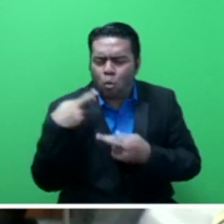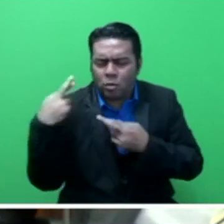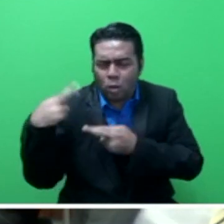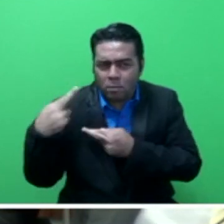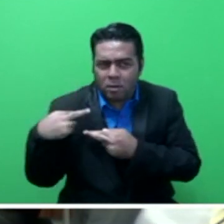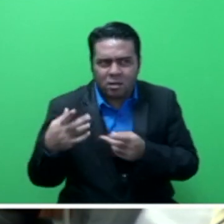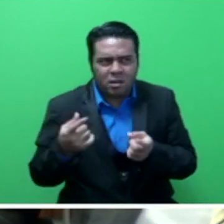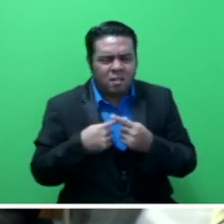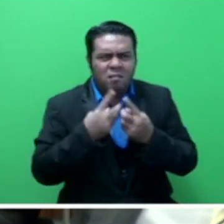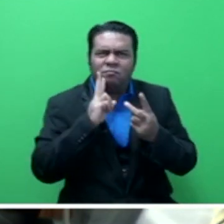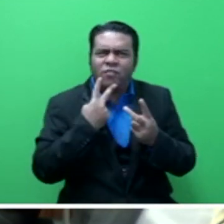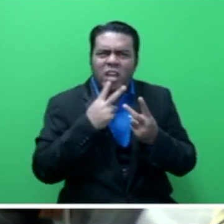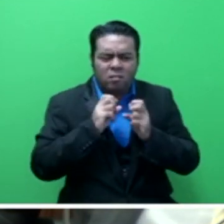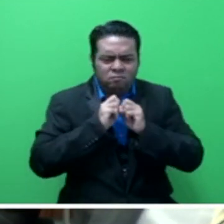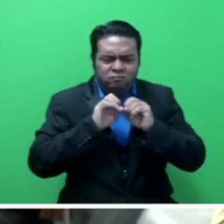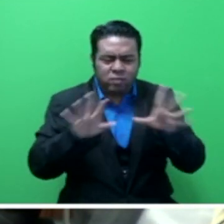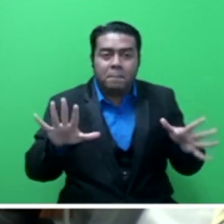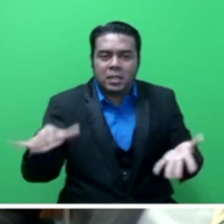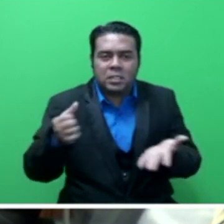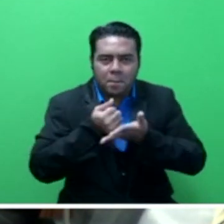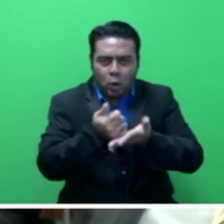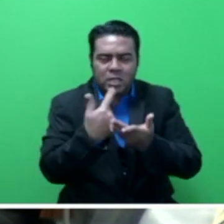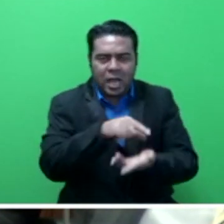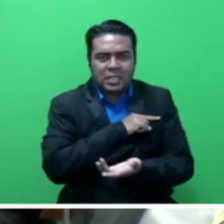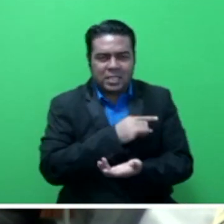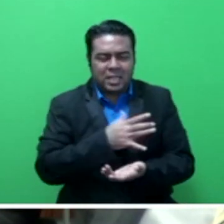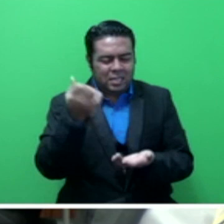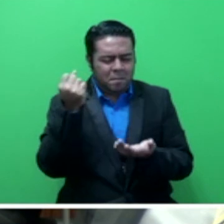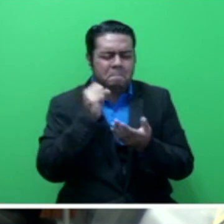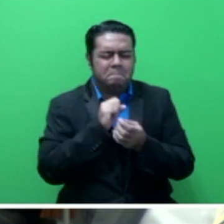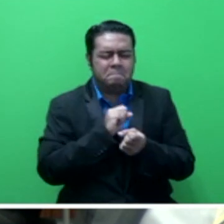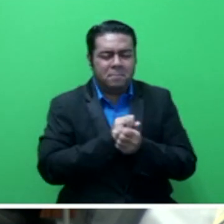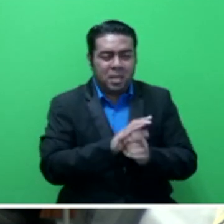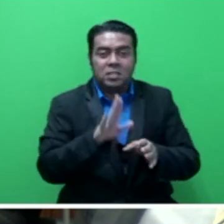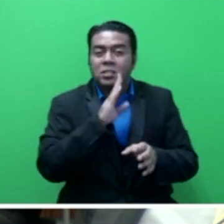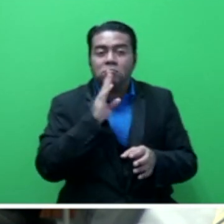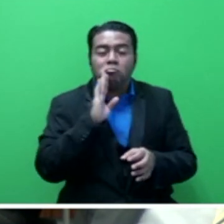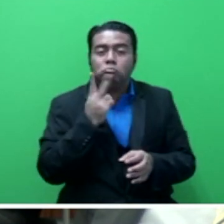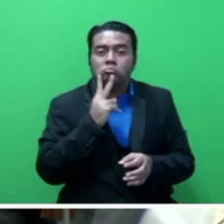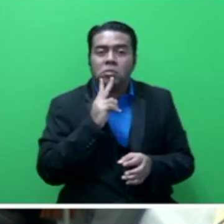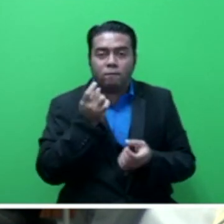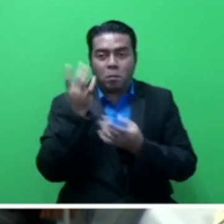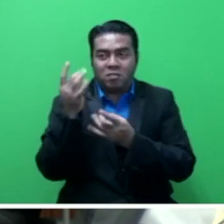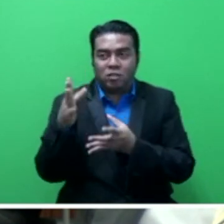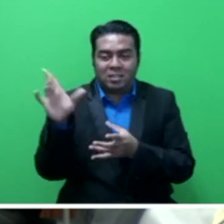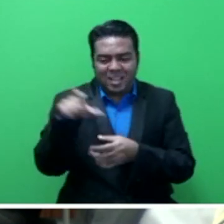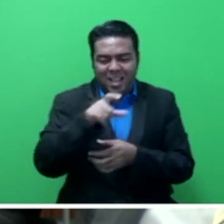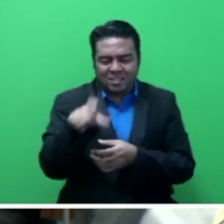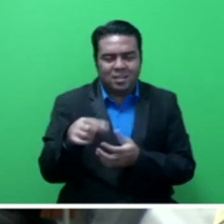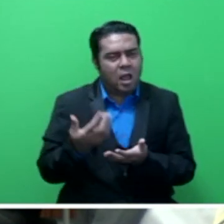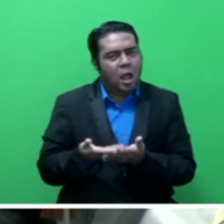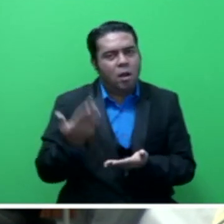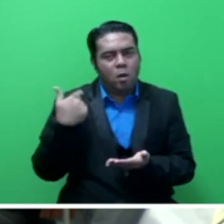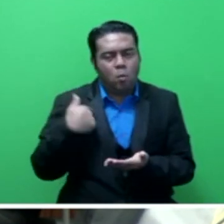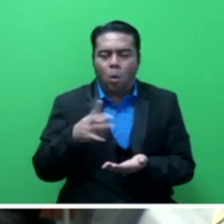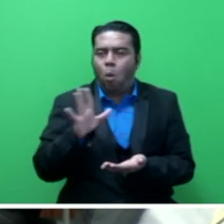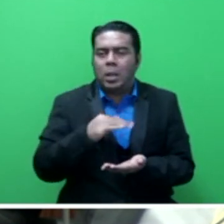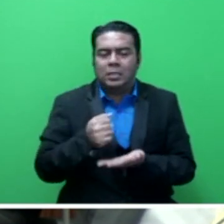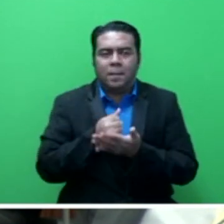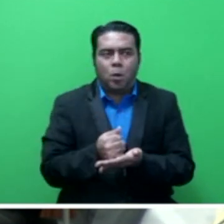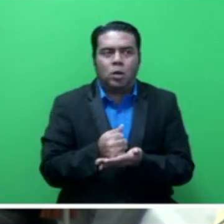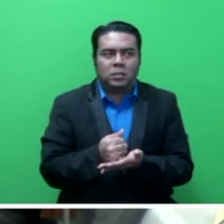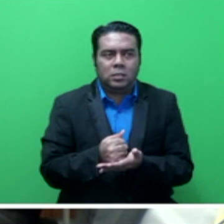not spreading fake news, but supporting us in ensuring that misinformation is cancelled and taken out, that we will all support the vaccination